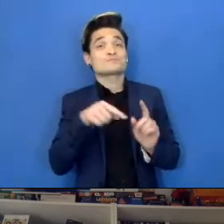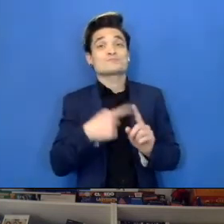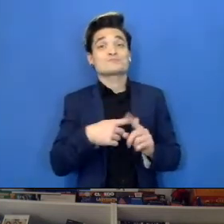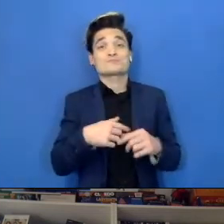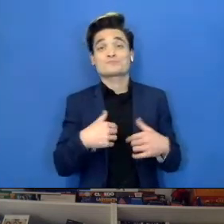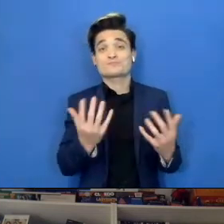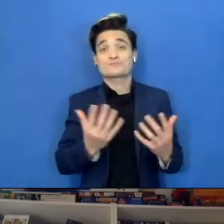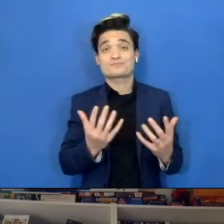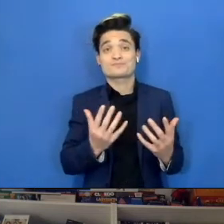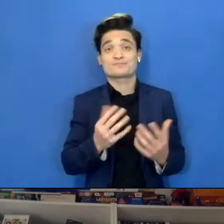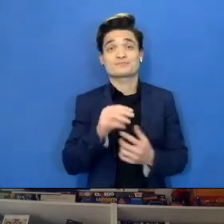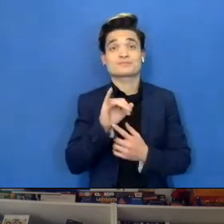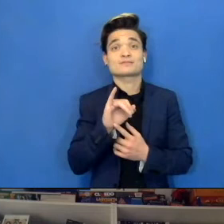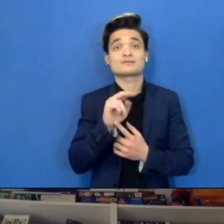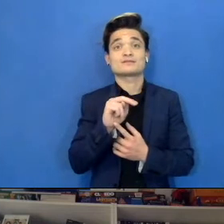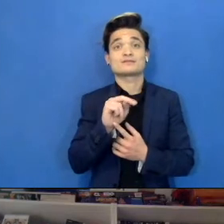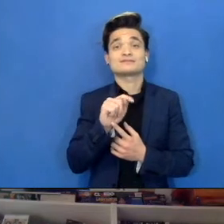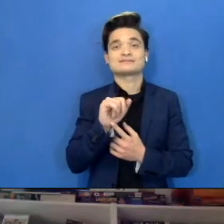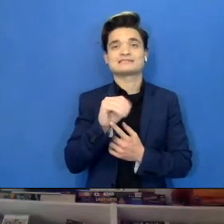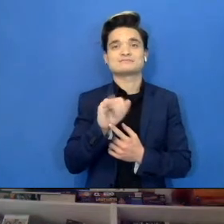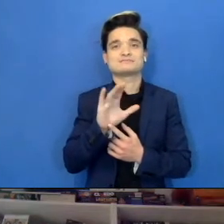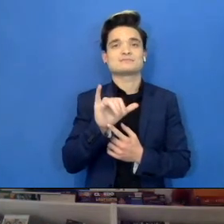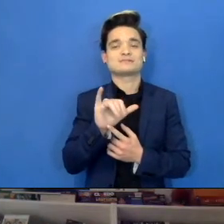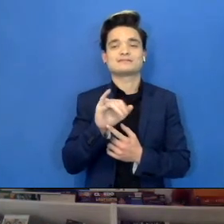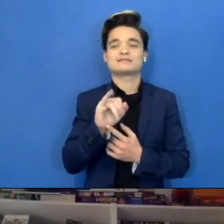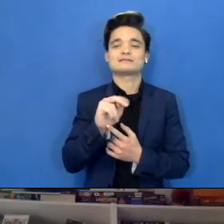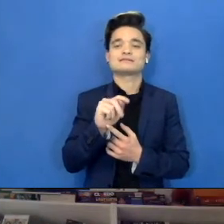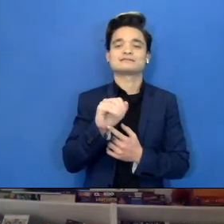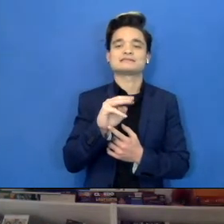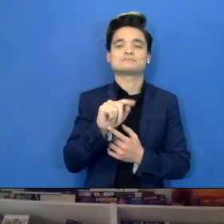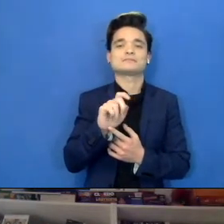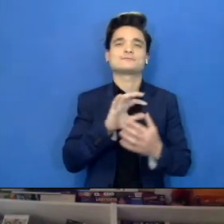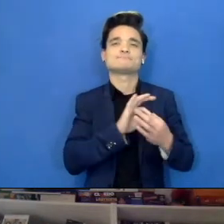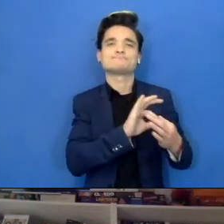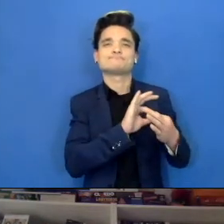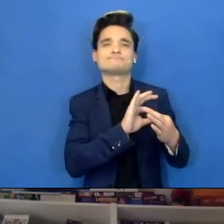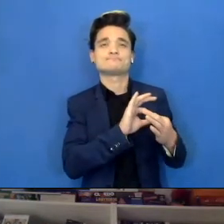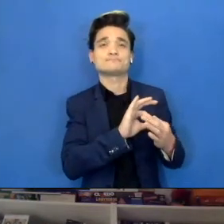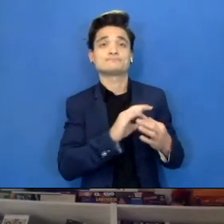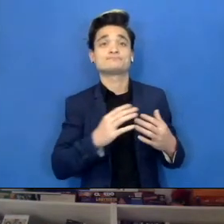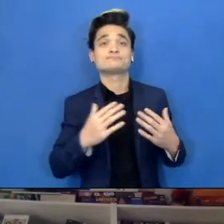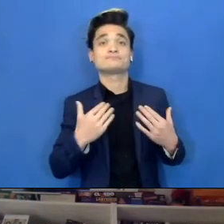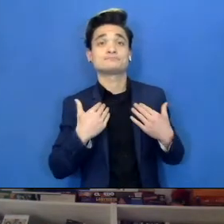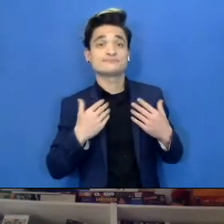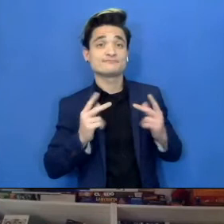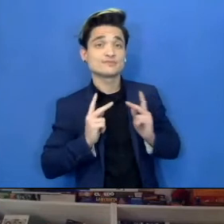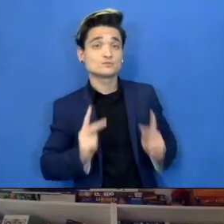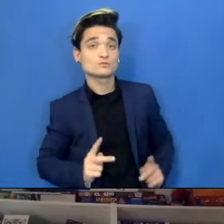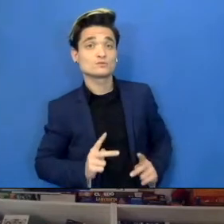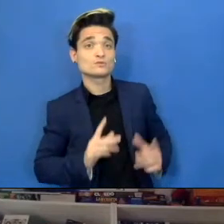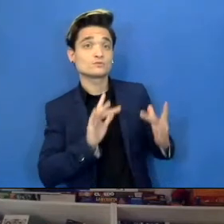some sort of physical contact, but also scenes of hyperexposure, if you like. Hi,